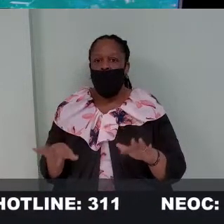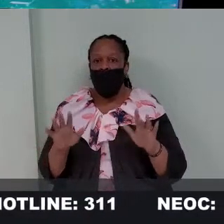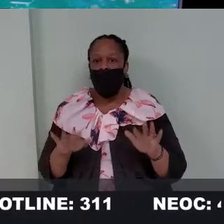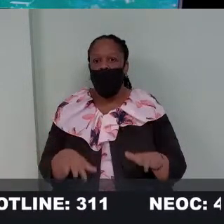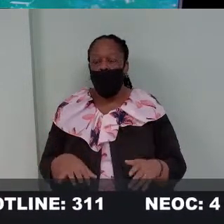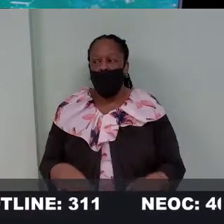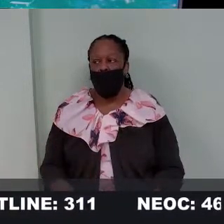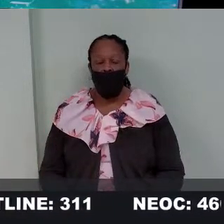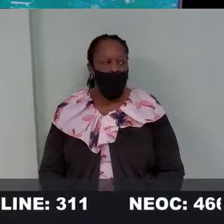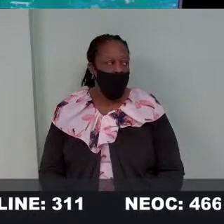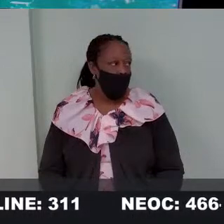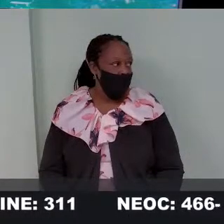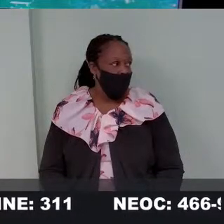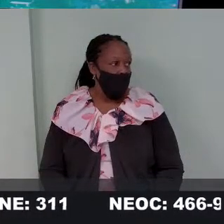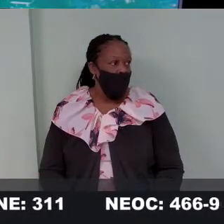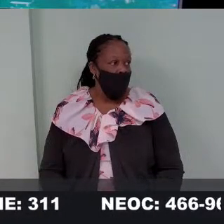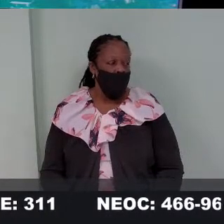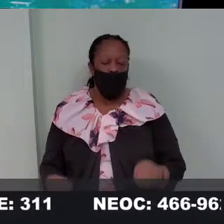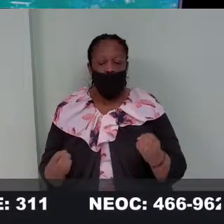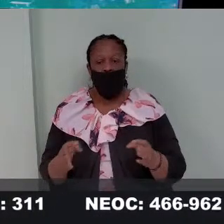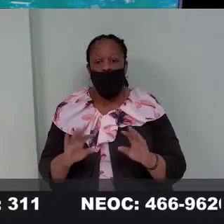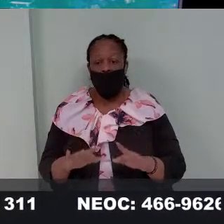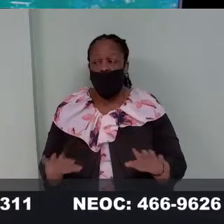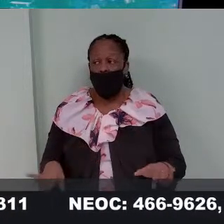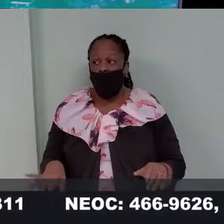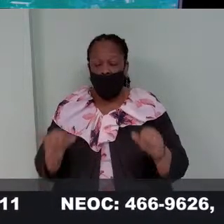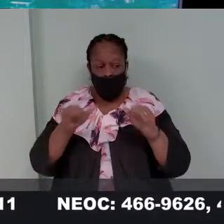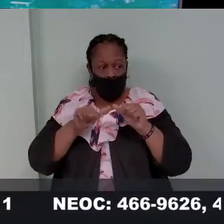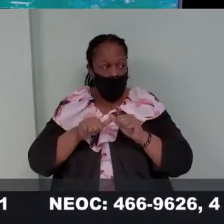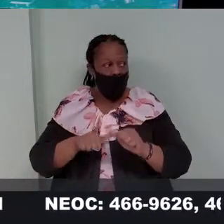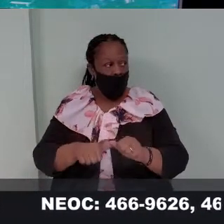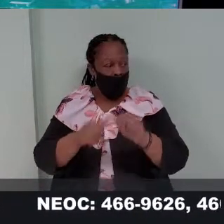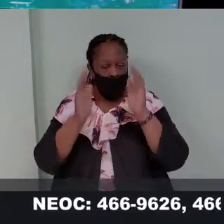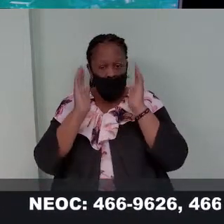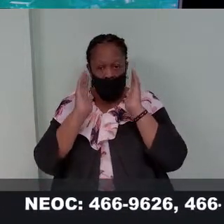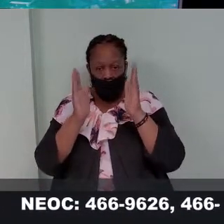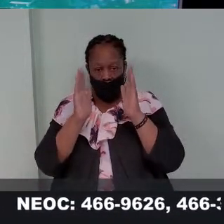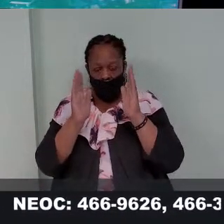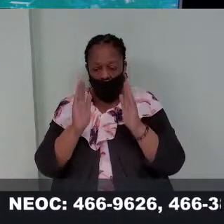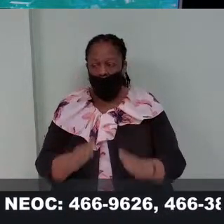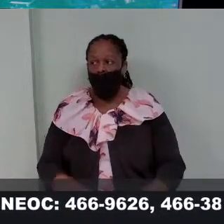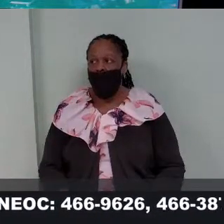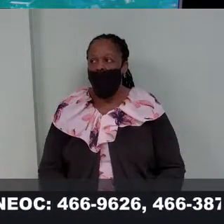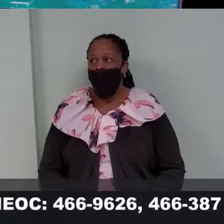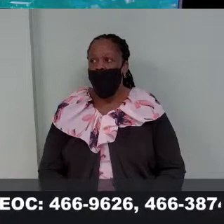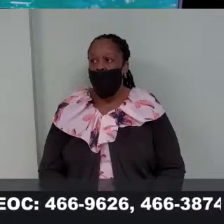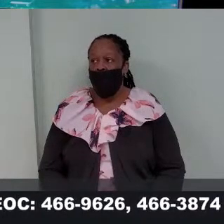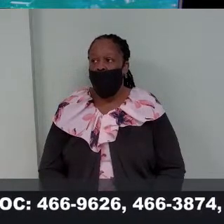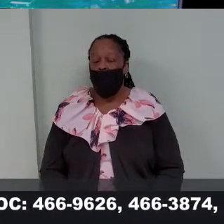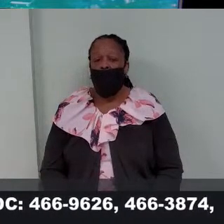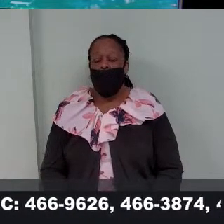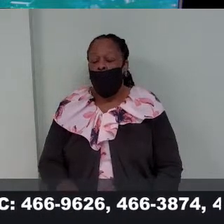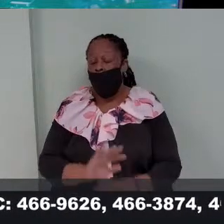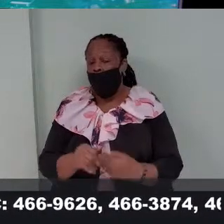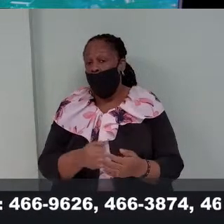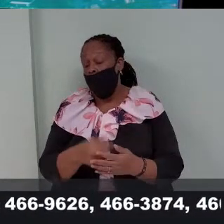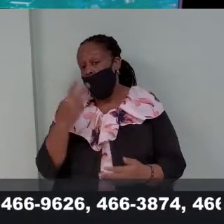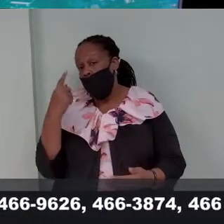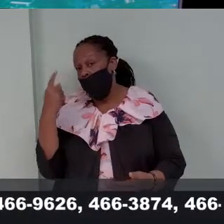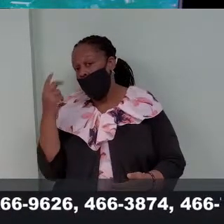I want to appeal to the general public to continue to be vigilant and monitor the weather notices that are